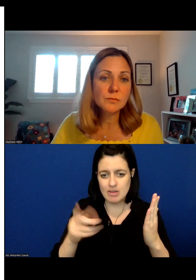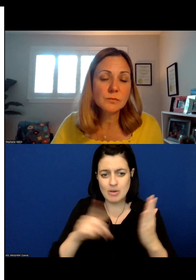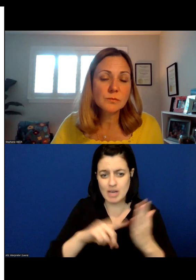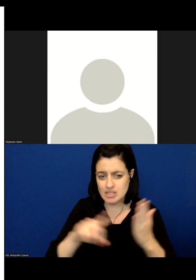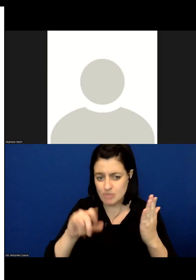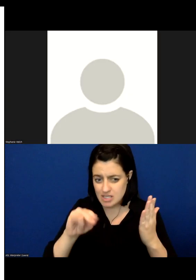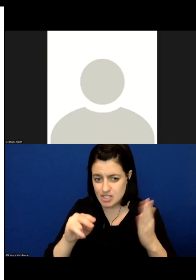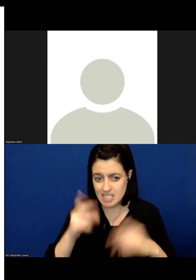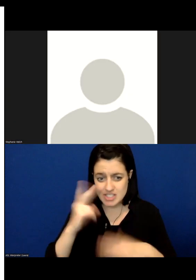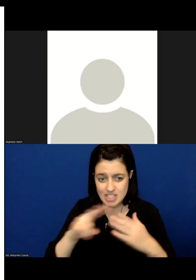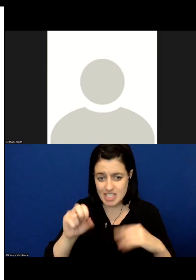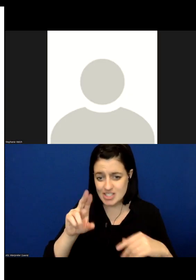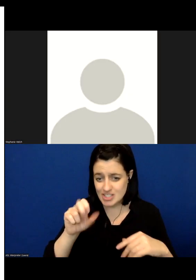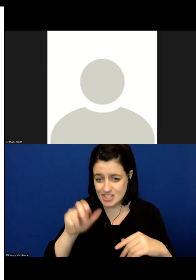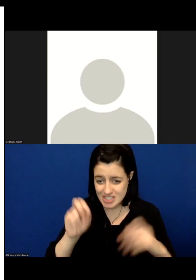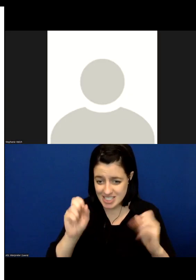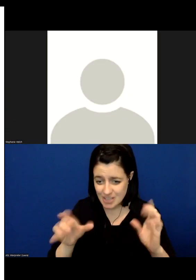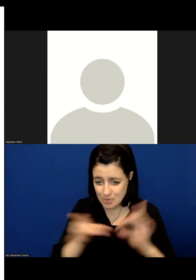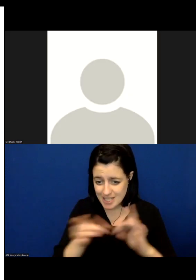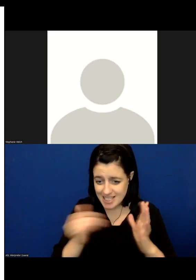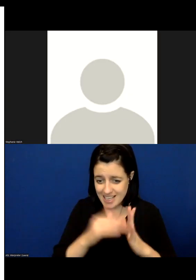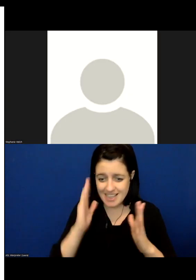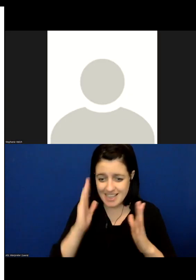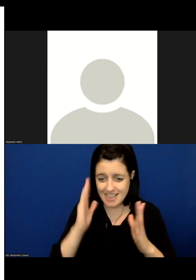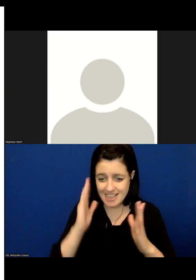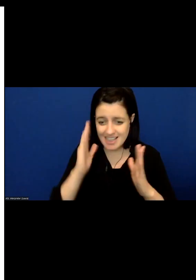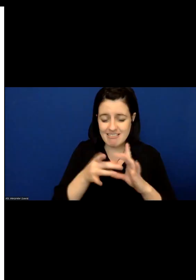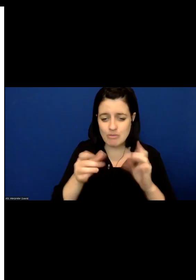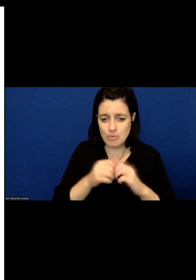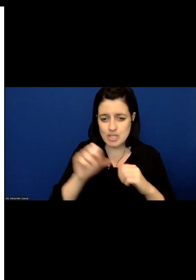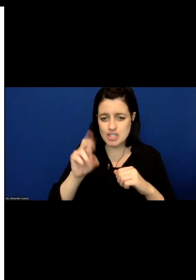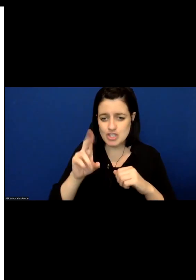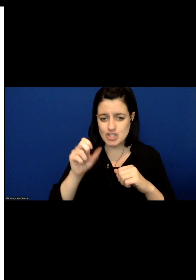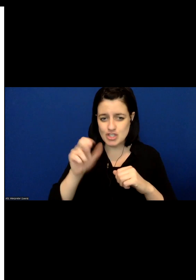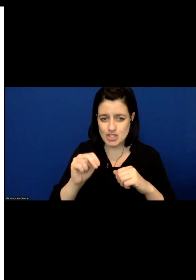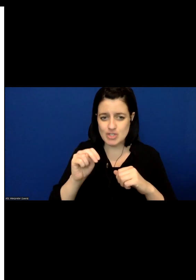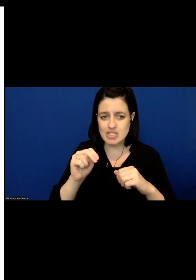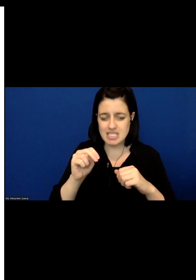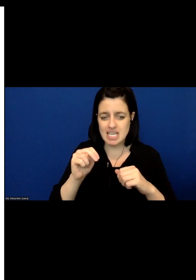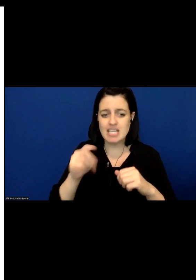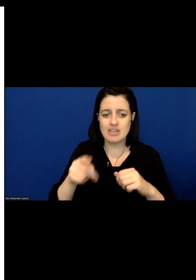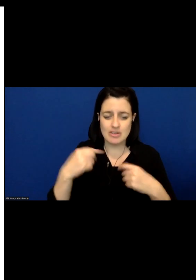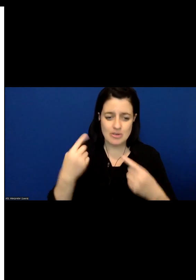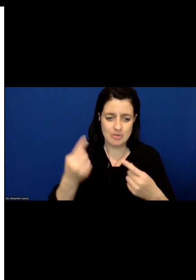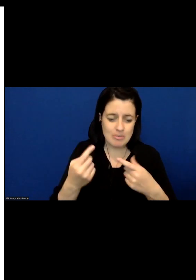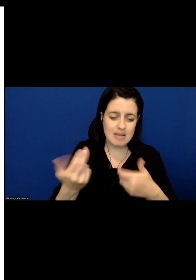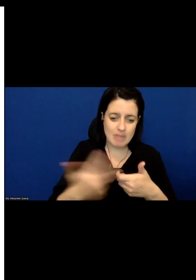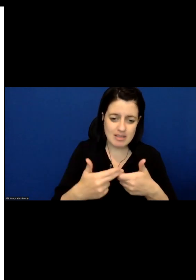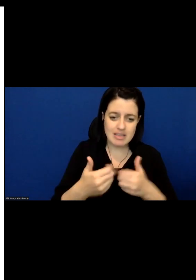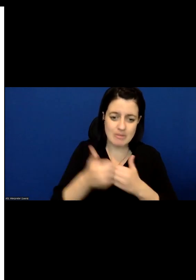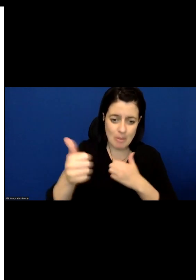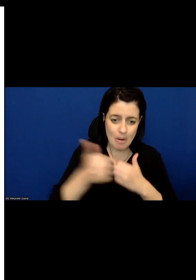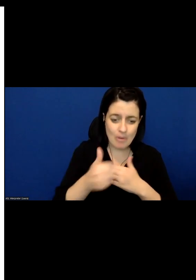see if, Susan, you were able to reconnect. I know we've been having some connectivity issues as you're participating remotely and